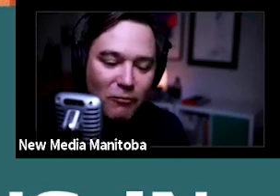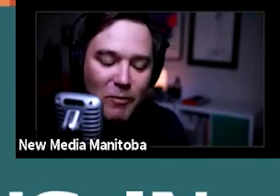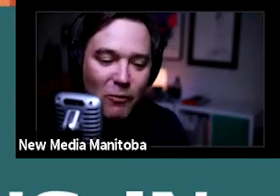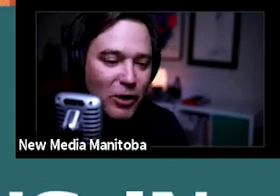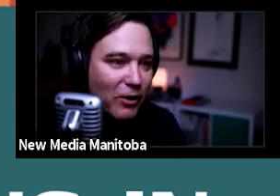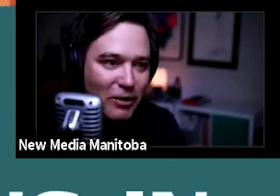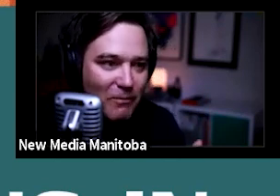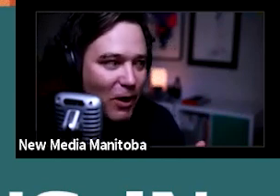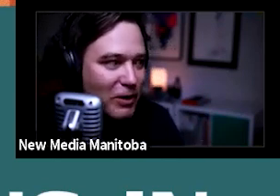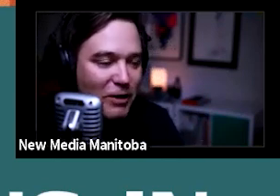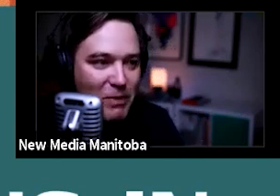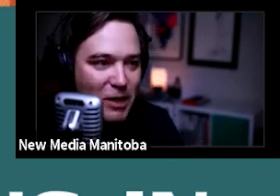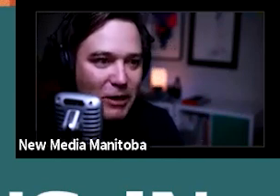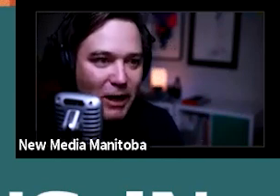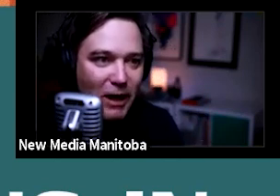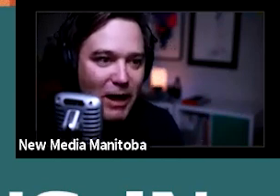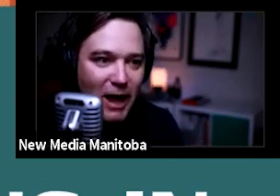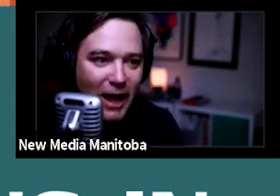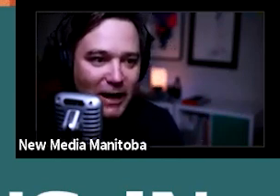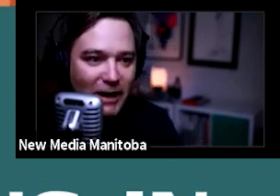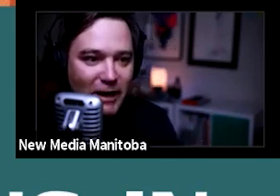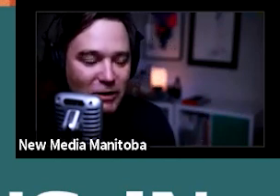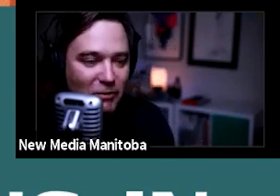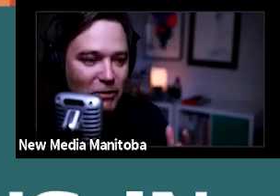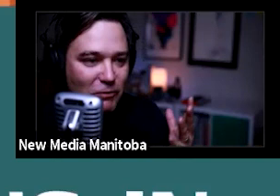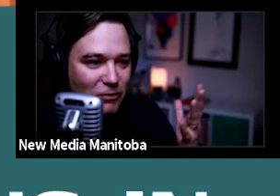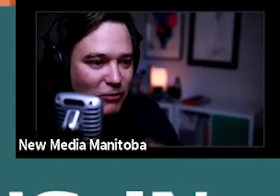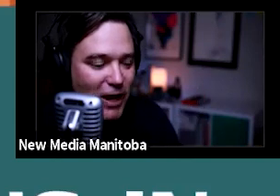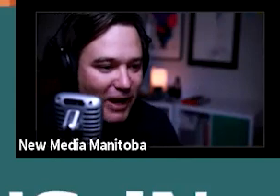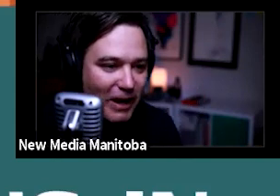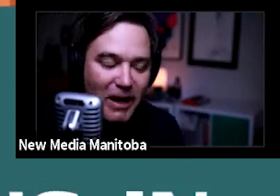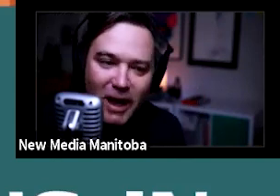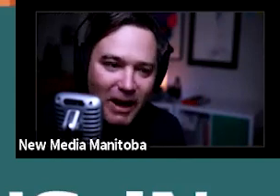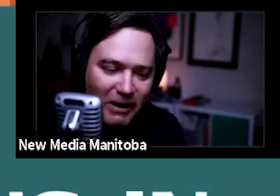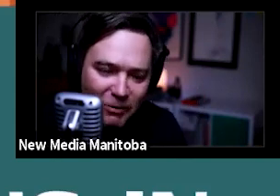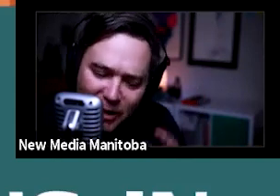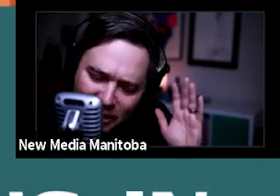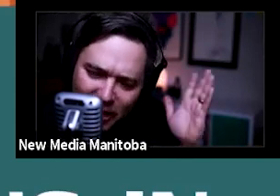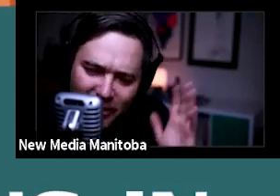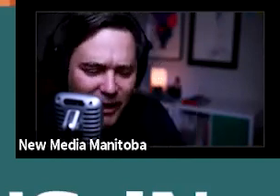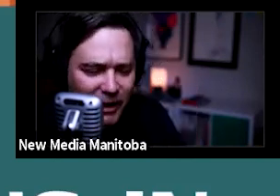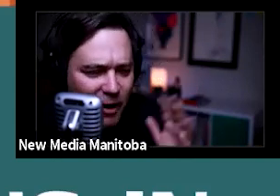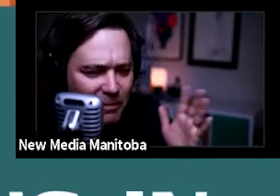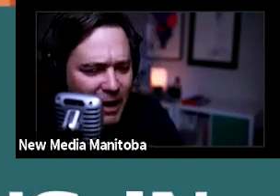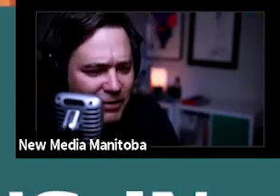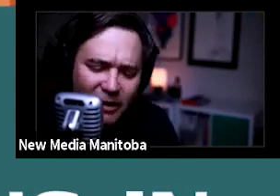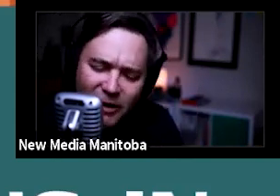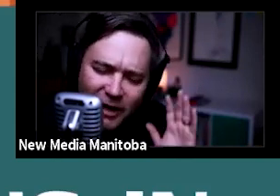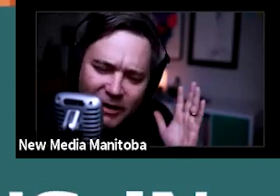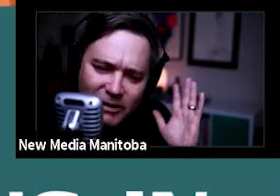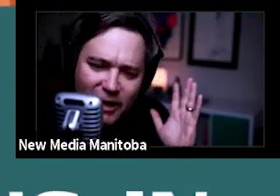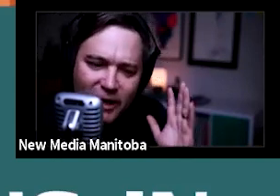I saw this woman working on some artistic piece, and she was so striking, and I it was one of those things where you walk past and you're